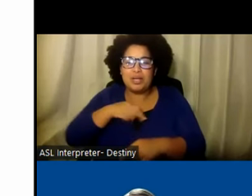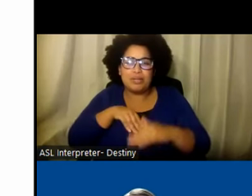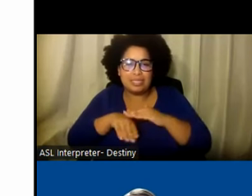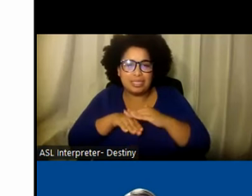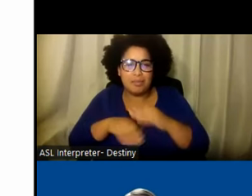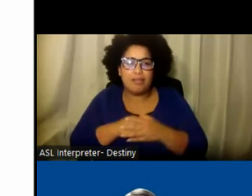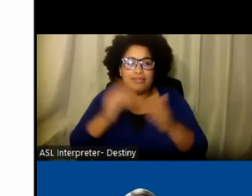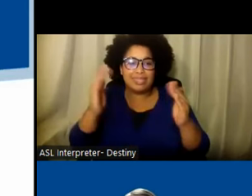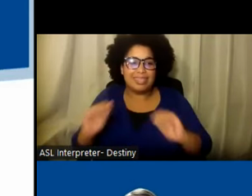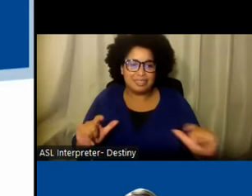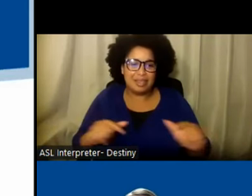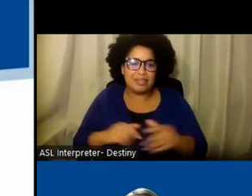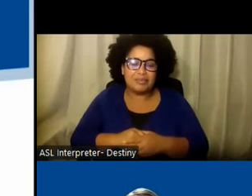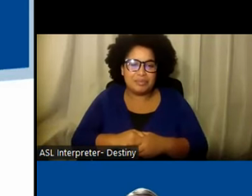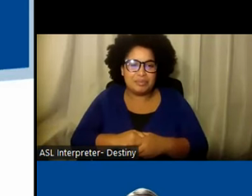Next slide.